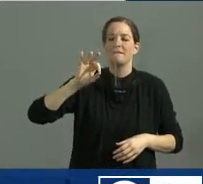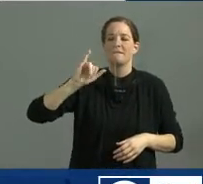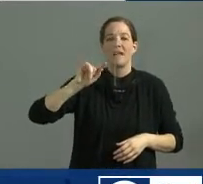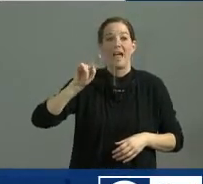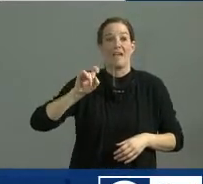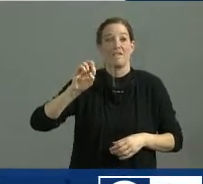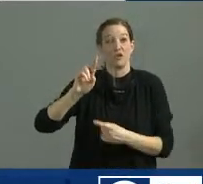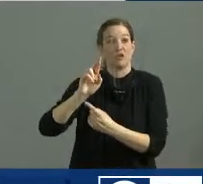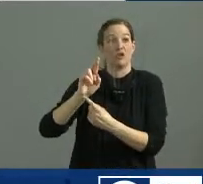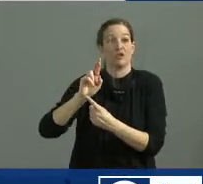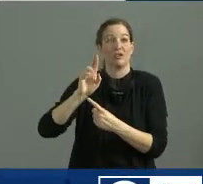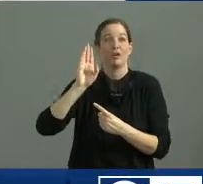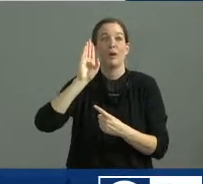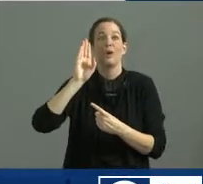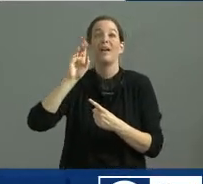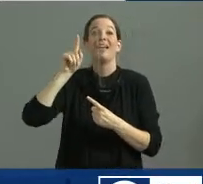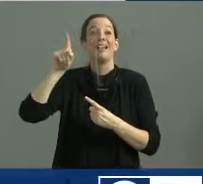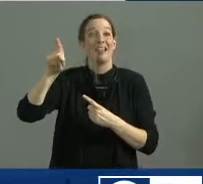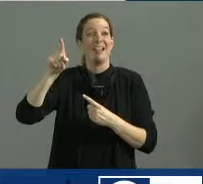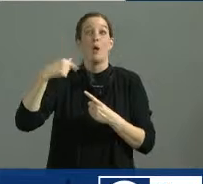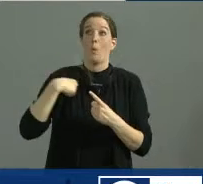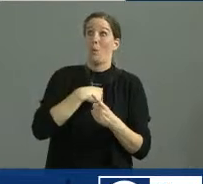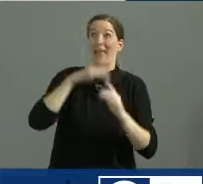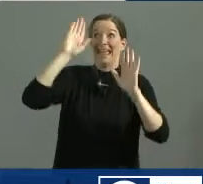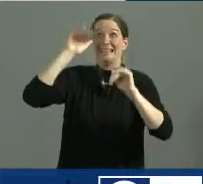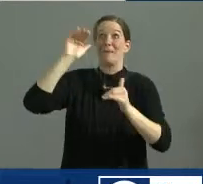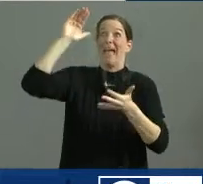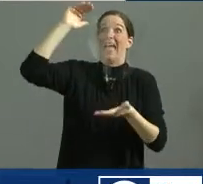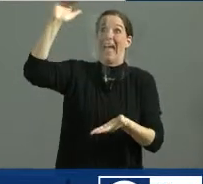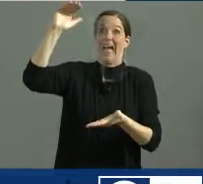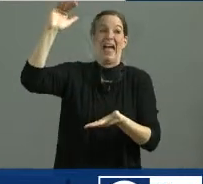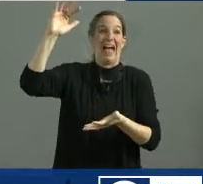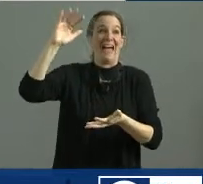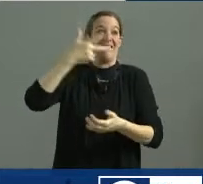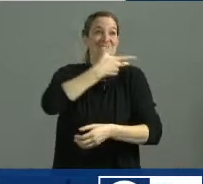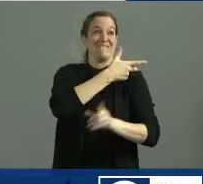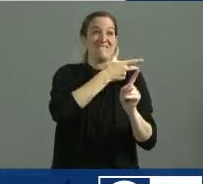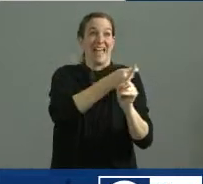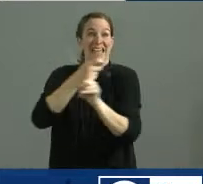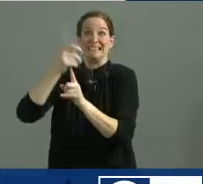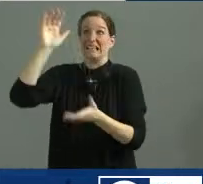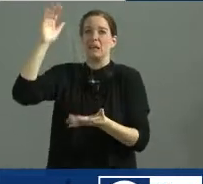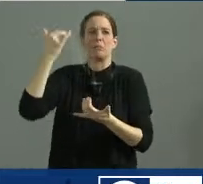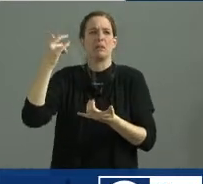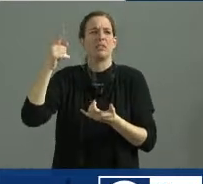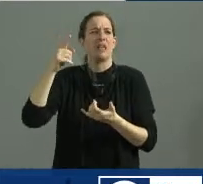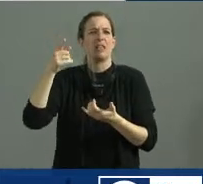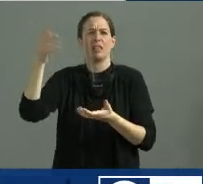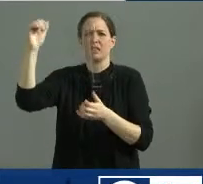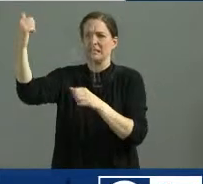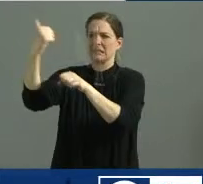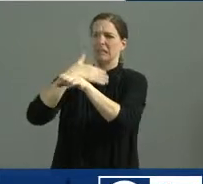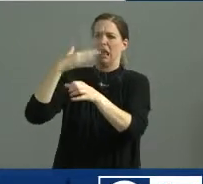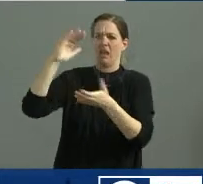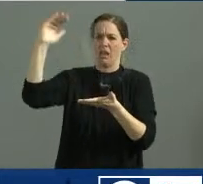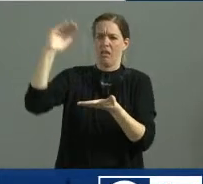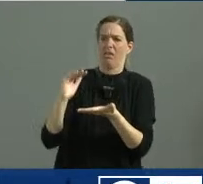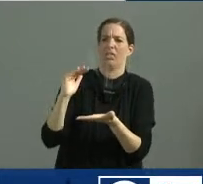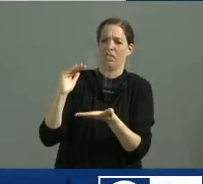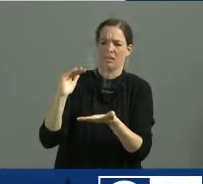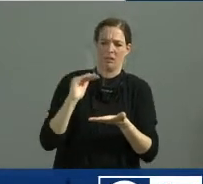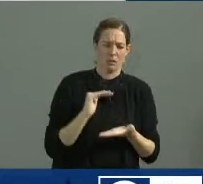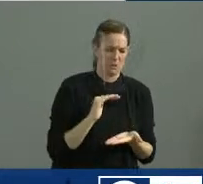vaccines as was expected. Yeah. Has that changed? Have they made good on their vaccine promise